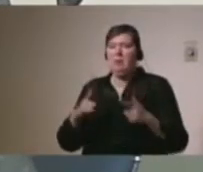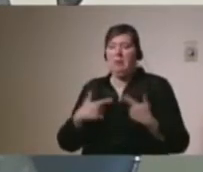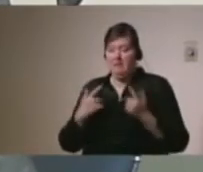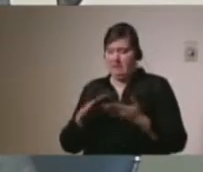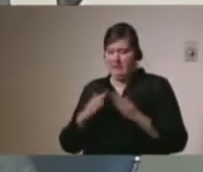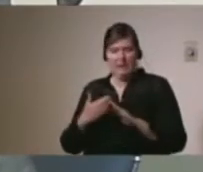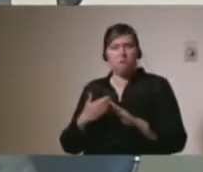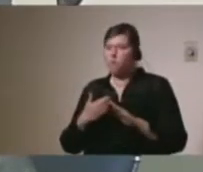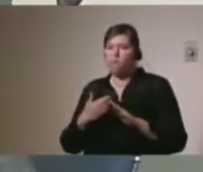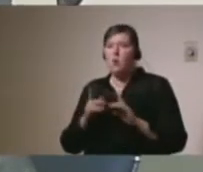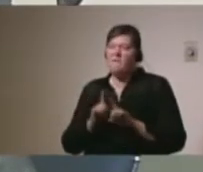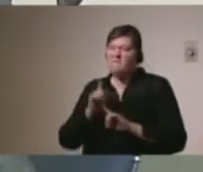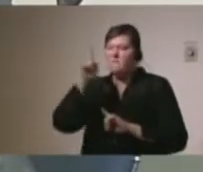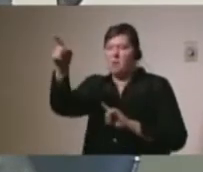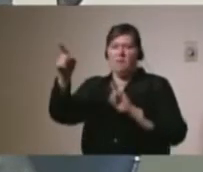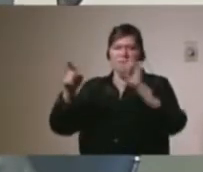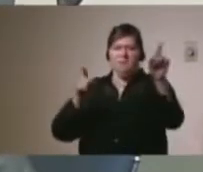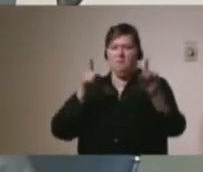So